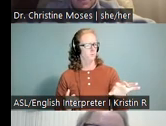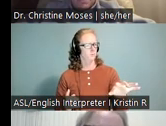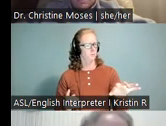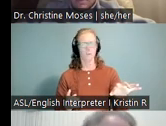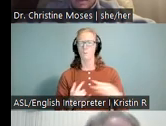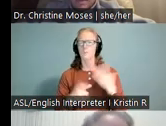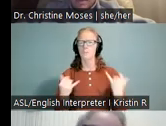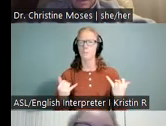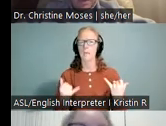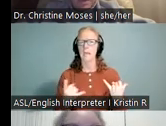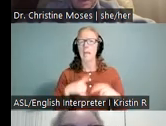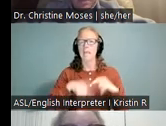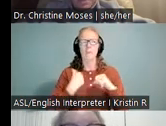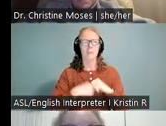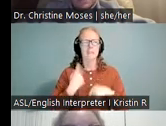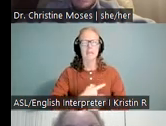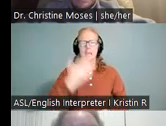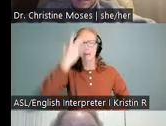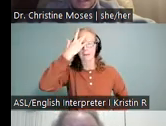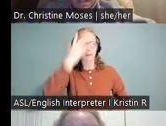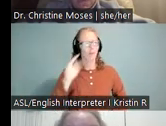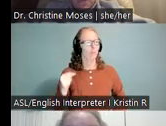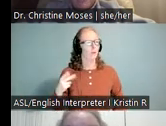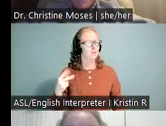today? I can't remember what day of the week it is. Thursday.